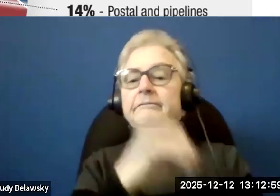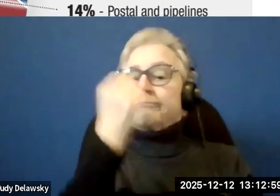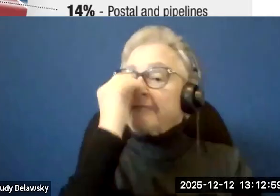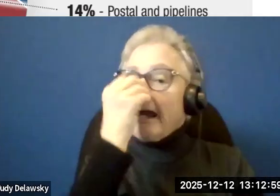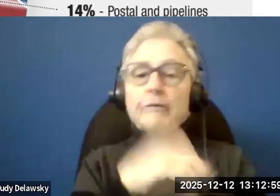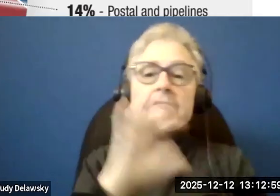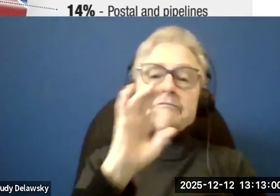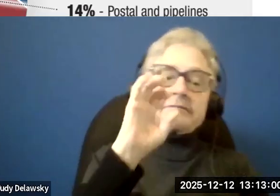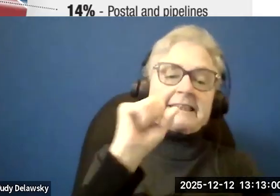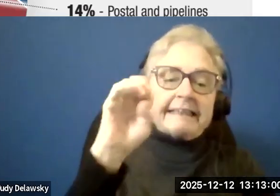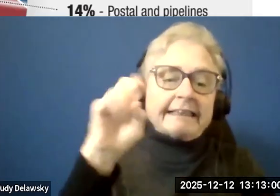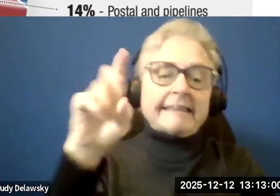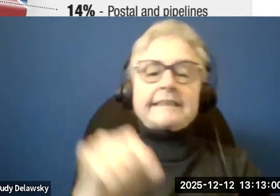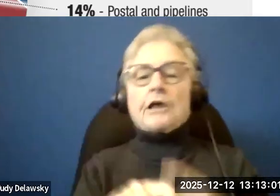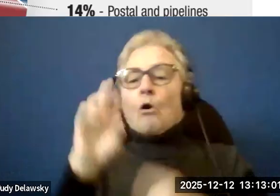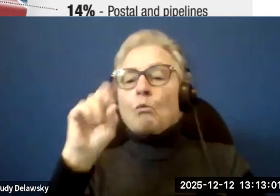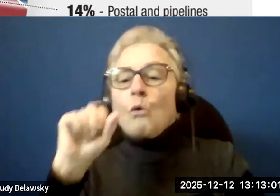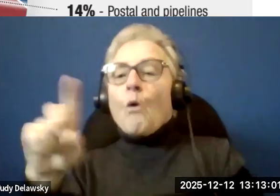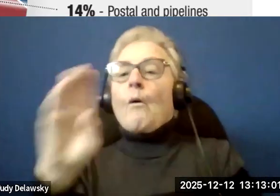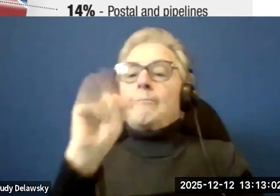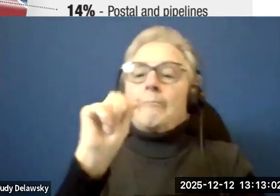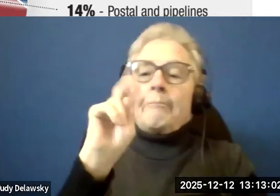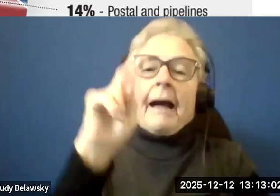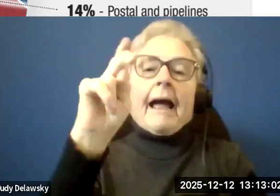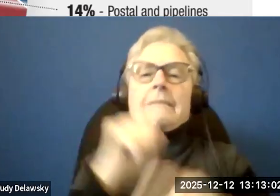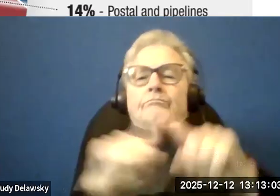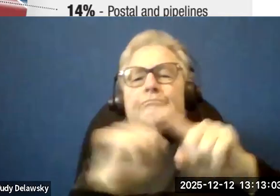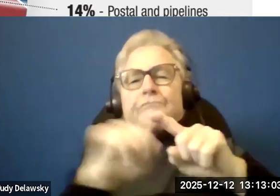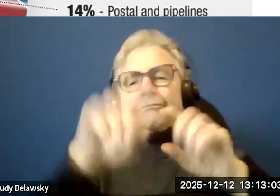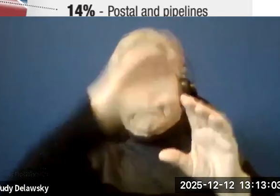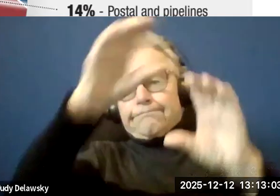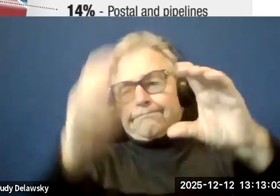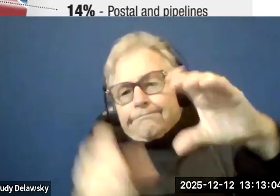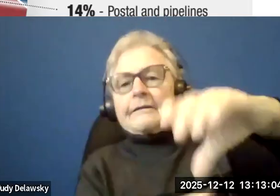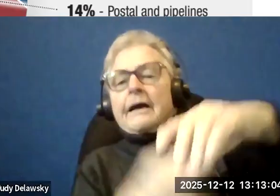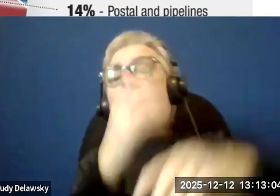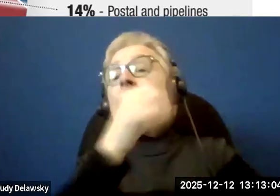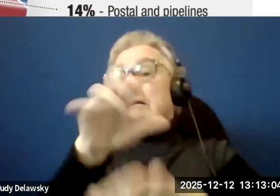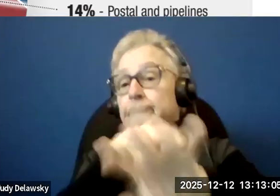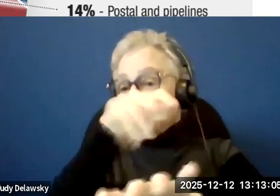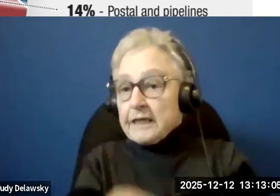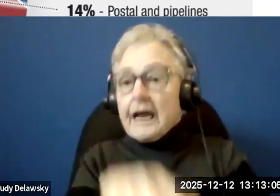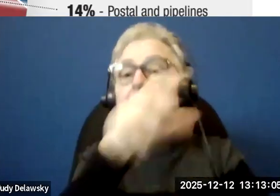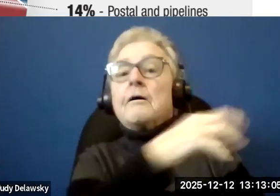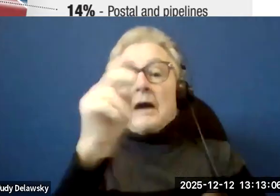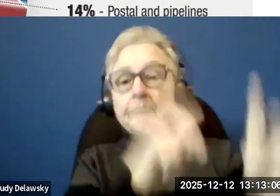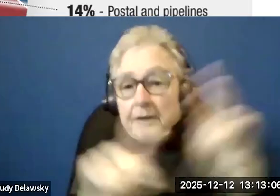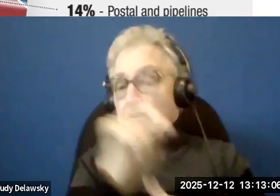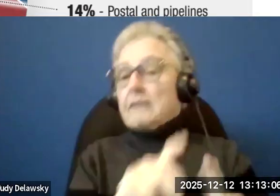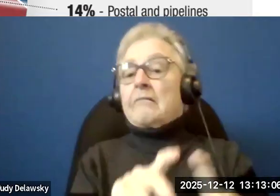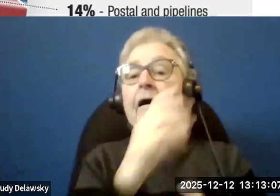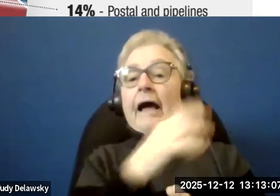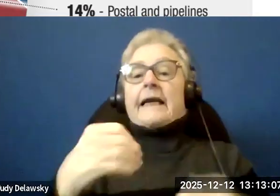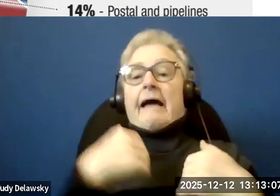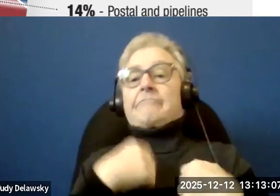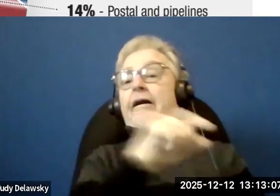as miscellaneous industries, mining, museums, and First Nations band councils and Indigenous self-governments, so